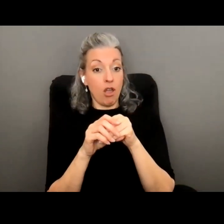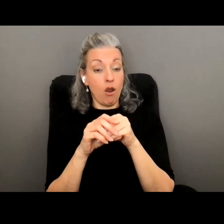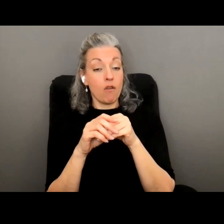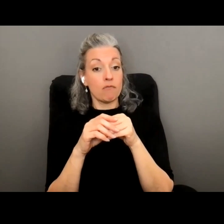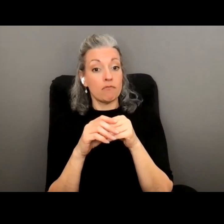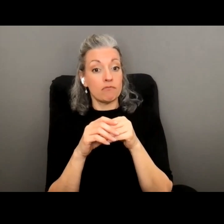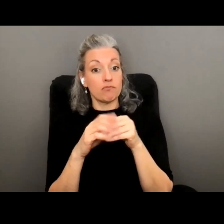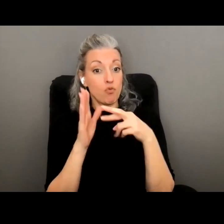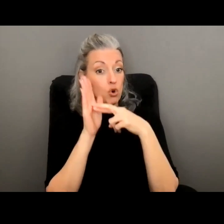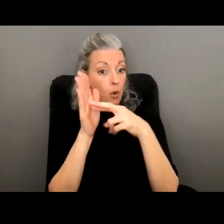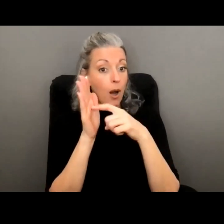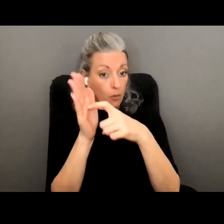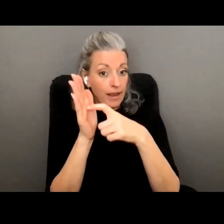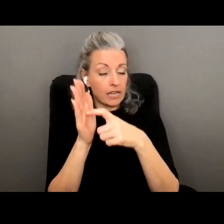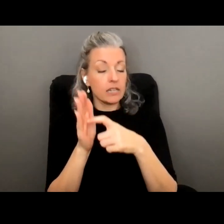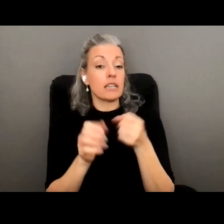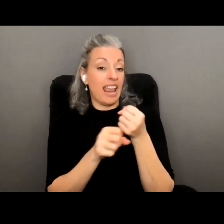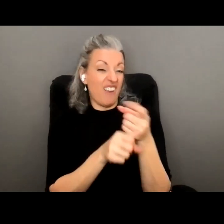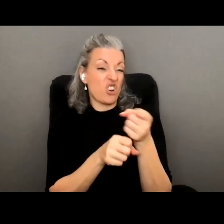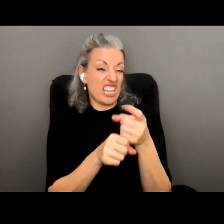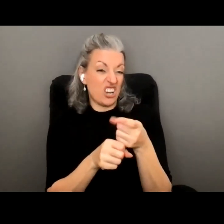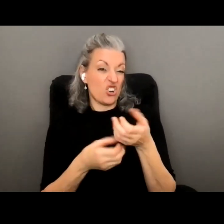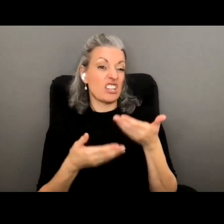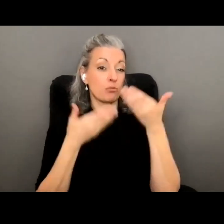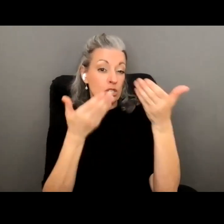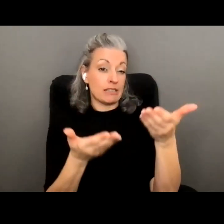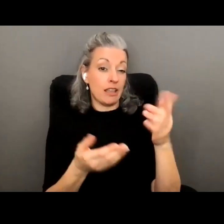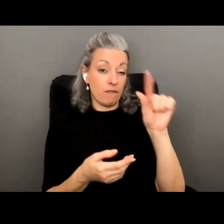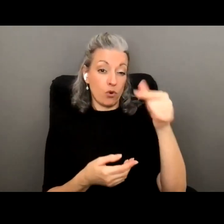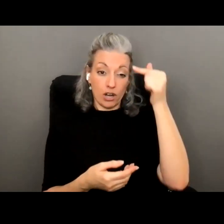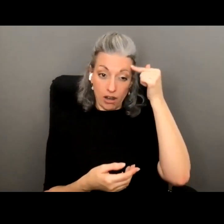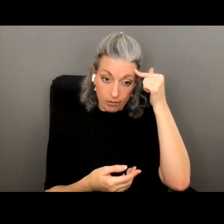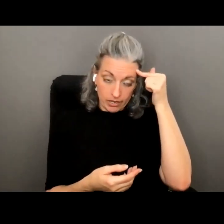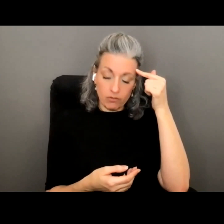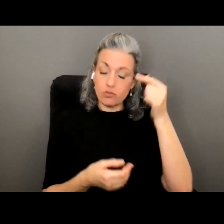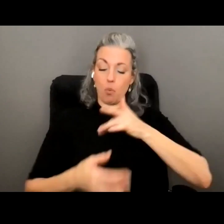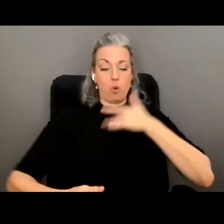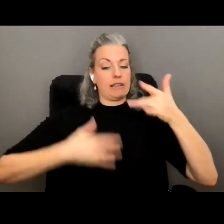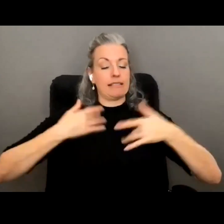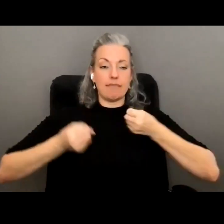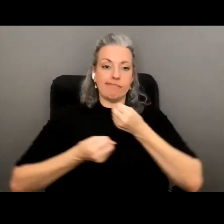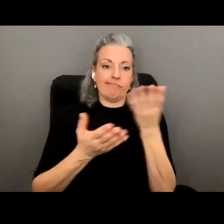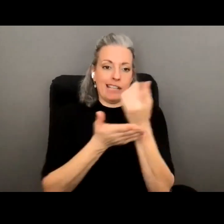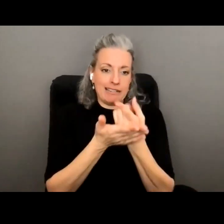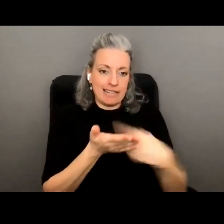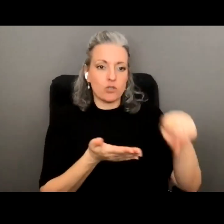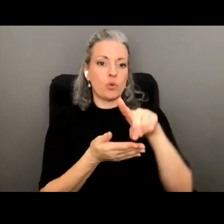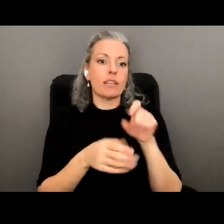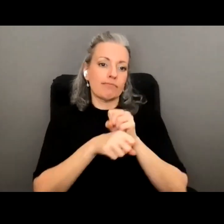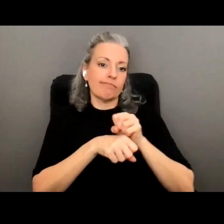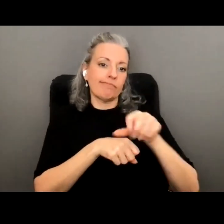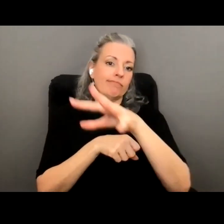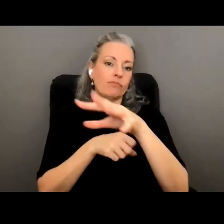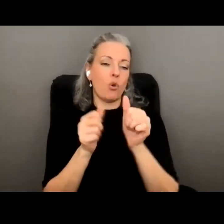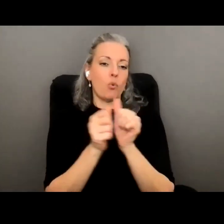to provide an update annually to the legislature. We're excited to get that out next week in conjunction with the Master